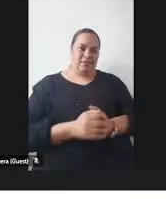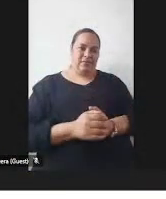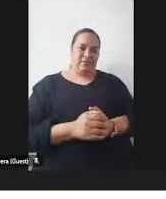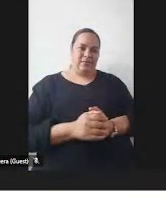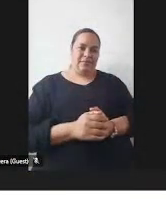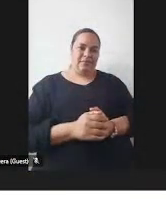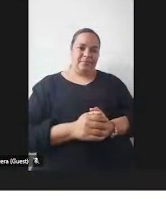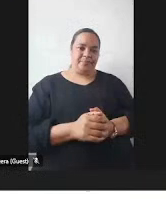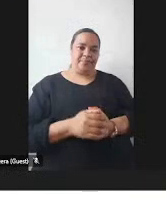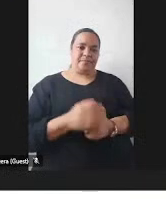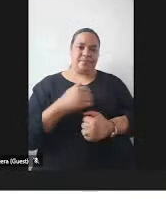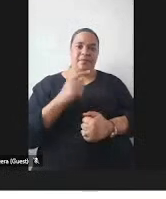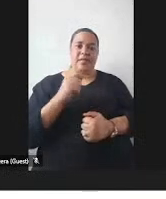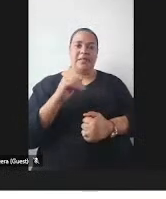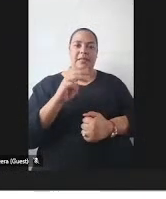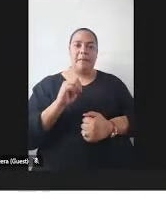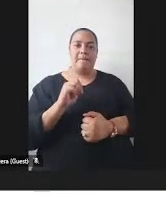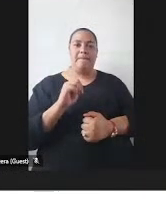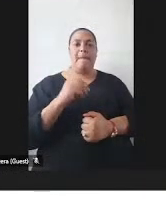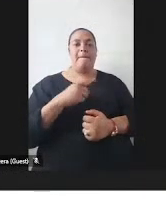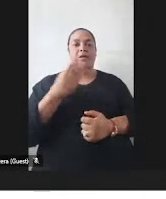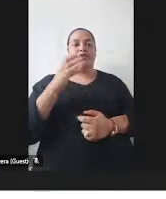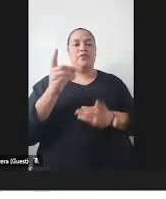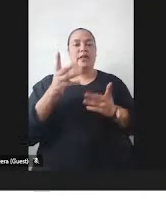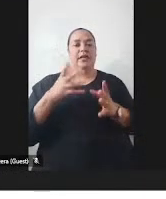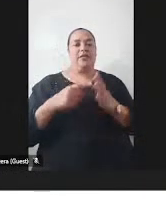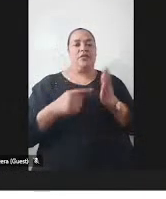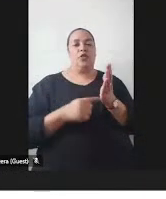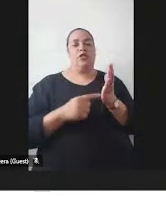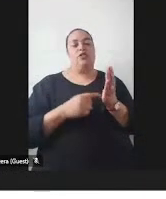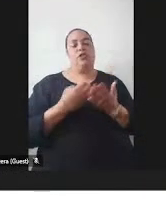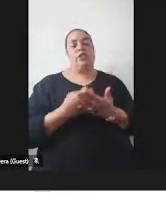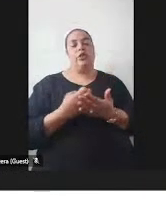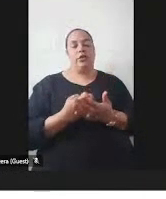I'm Tim Paul. I'm Chief Director for the Digital Economy.